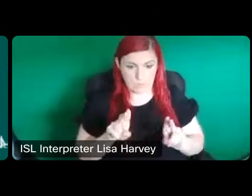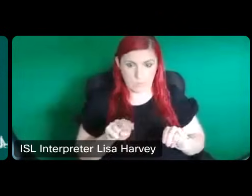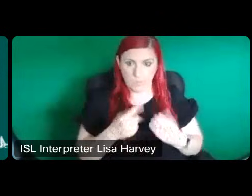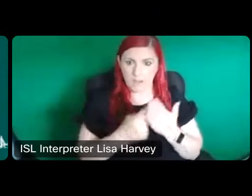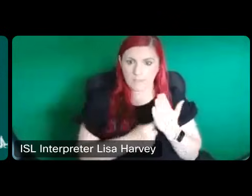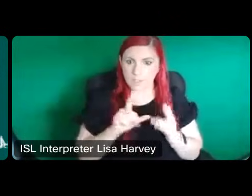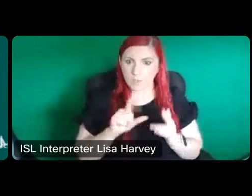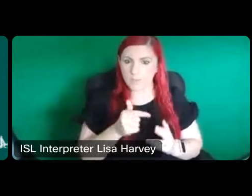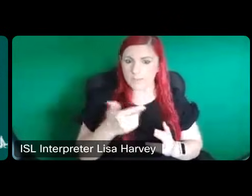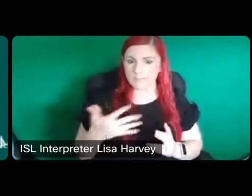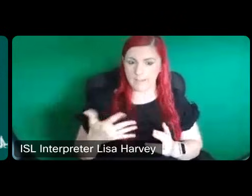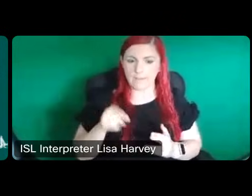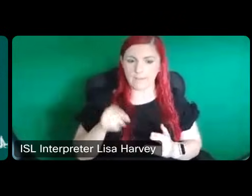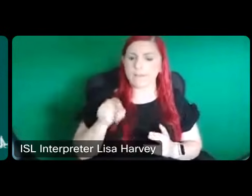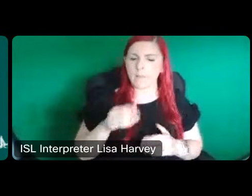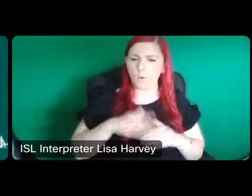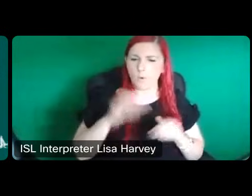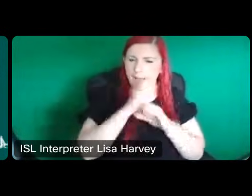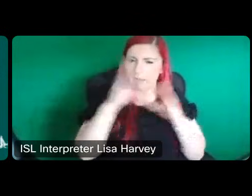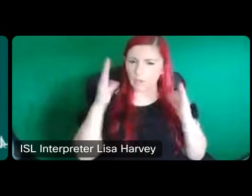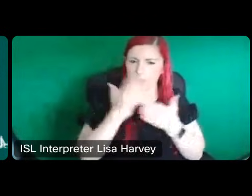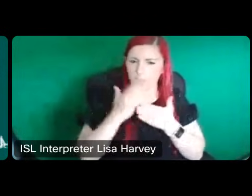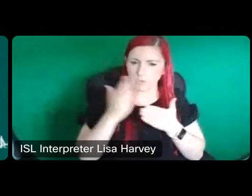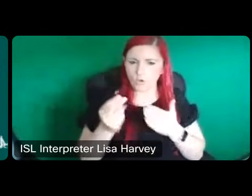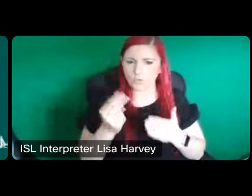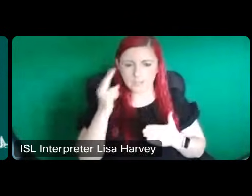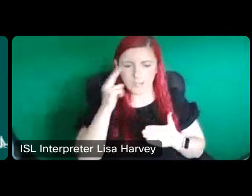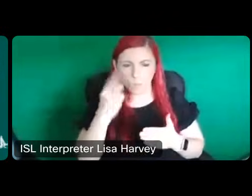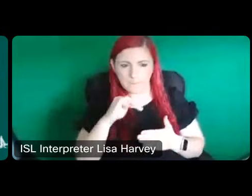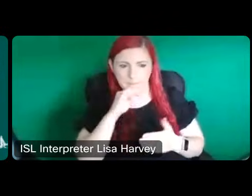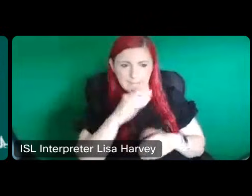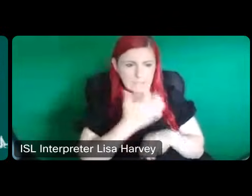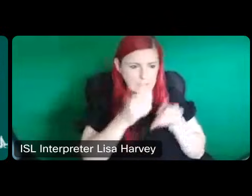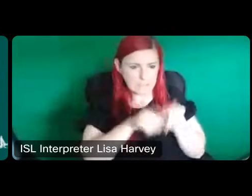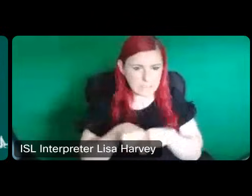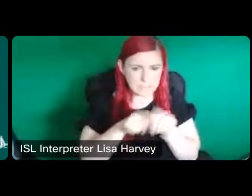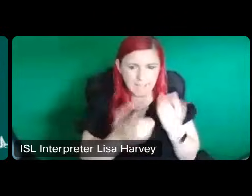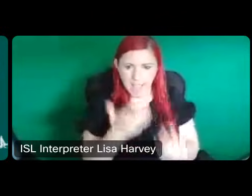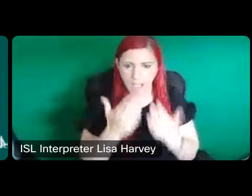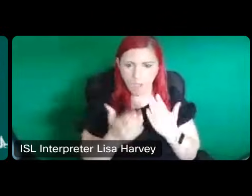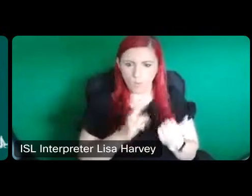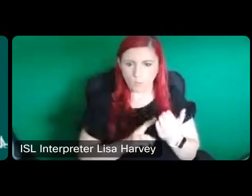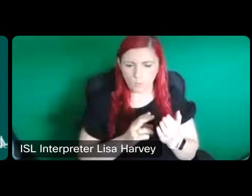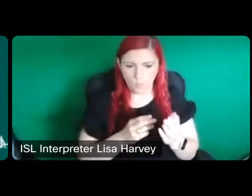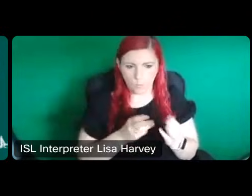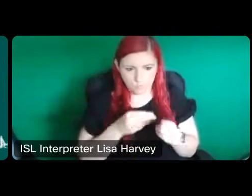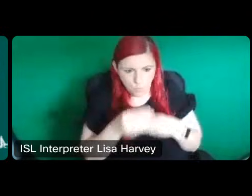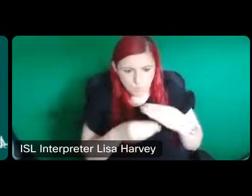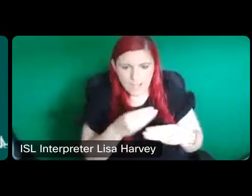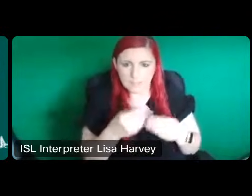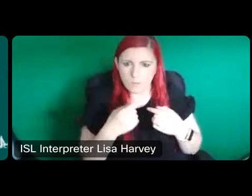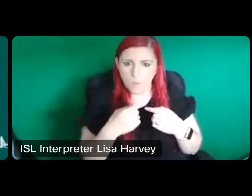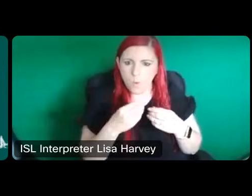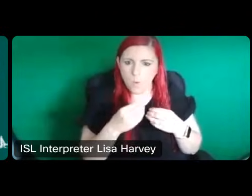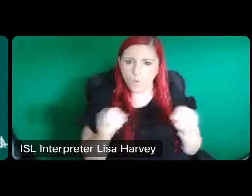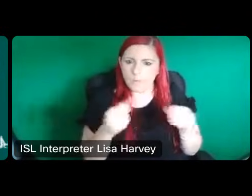policy brings a greater clarity and consistency to how open disclosure should be carried out. It aligns with the Department of